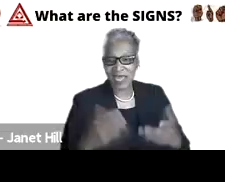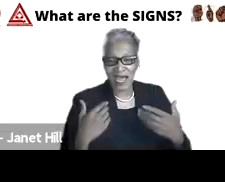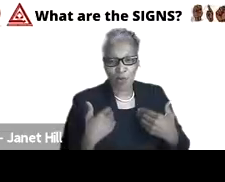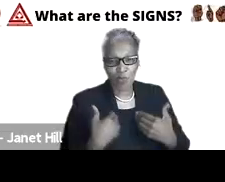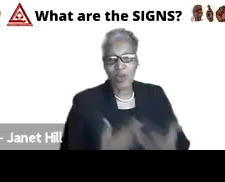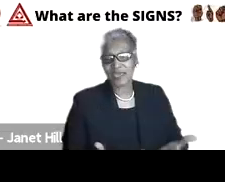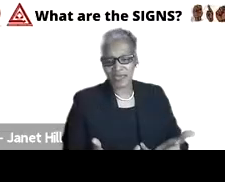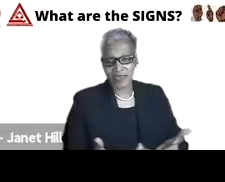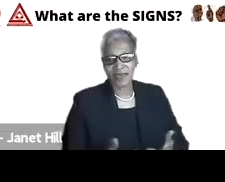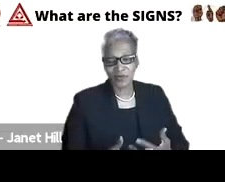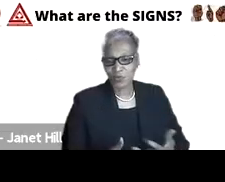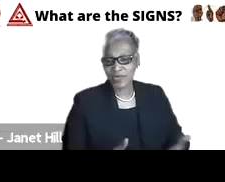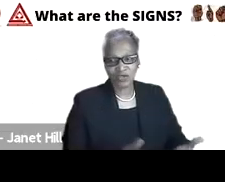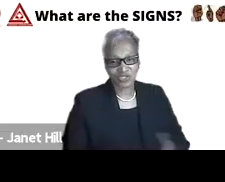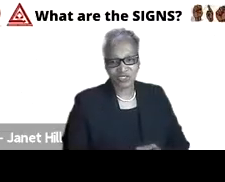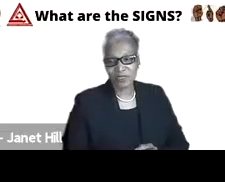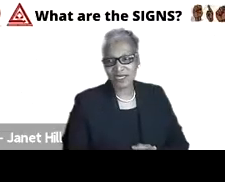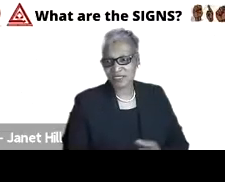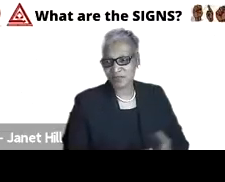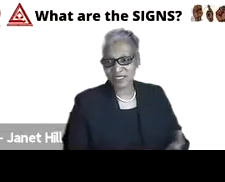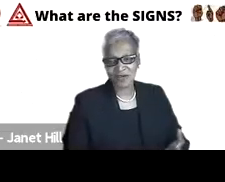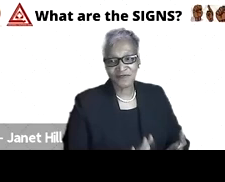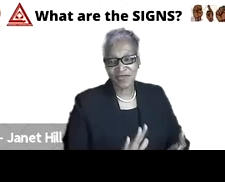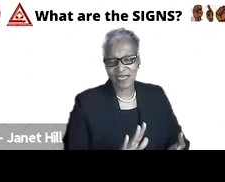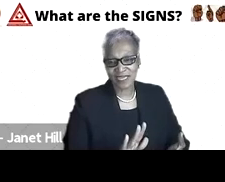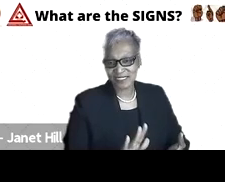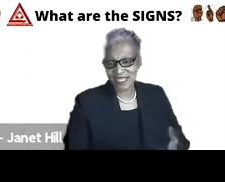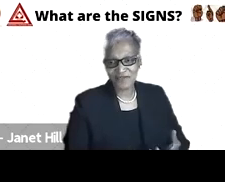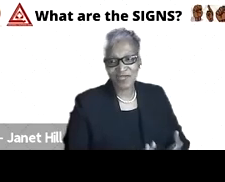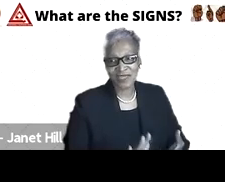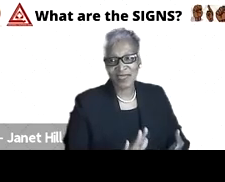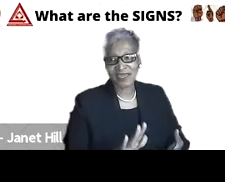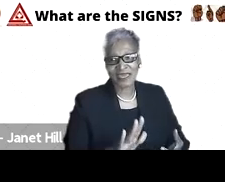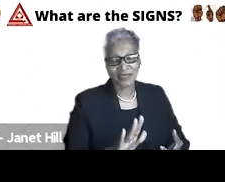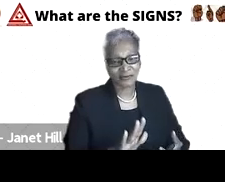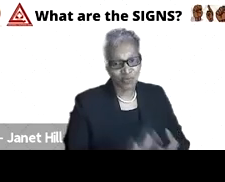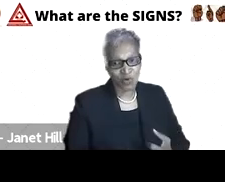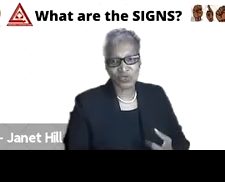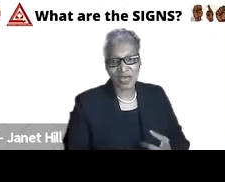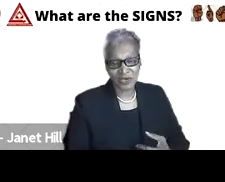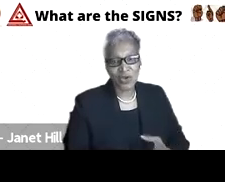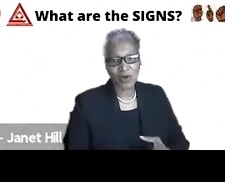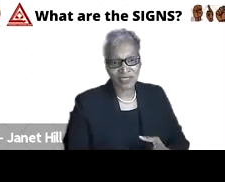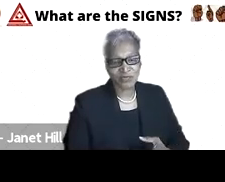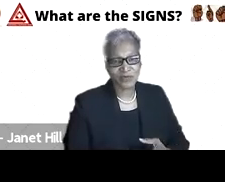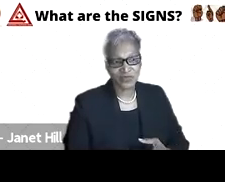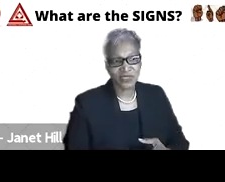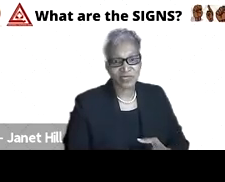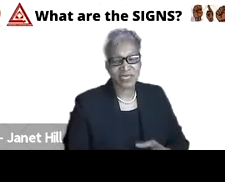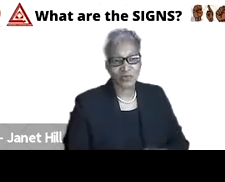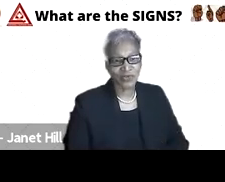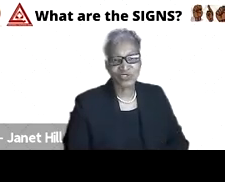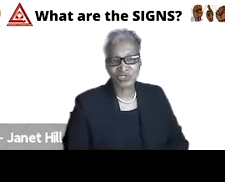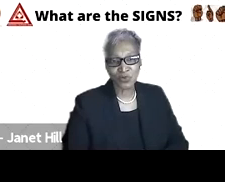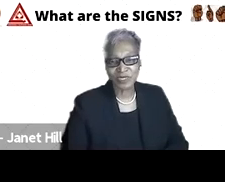beneficial. And we are just pleased. Myself, Stephanie, and Rosa, I know I can speak for